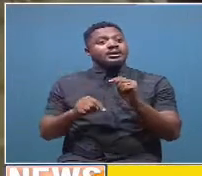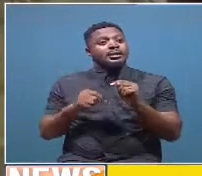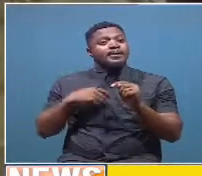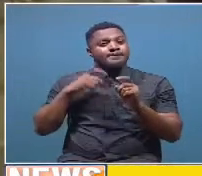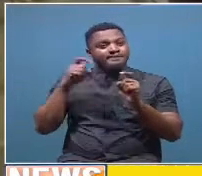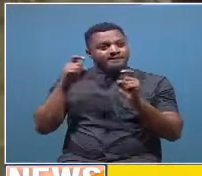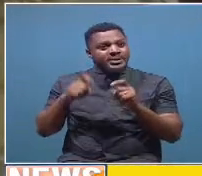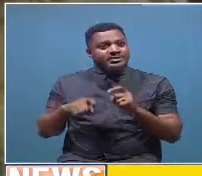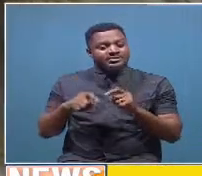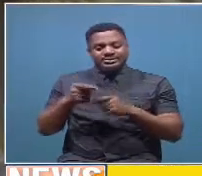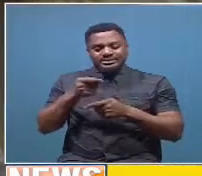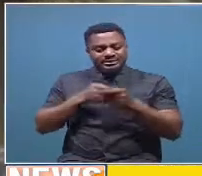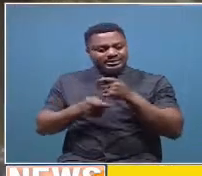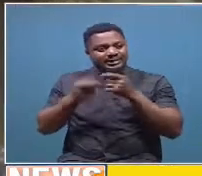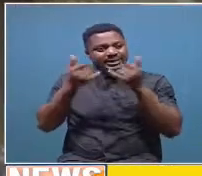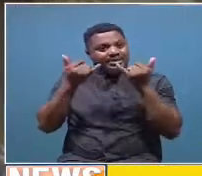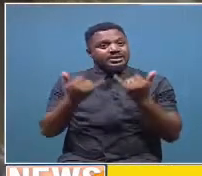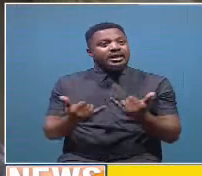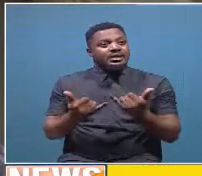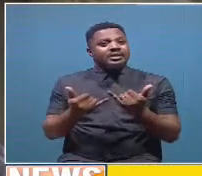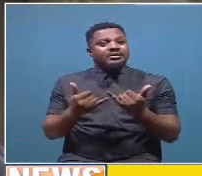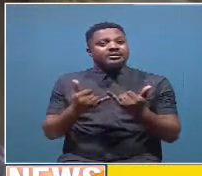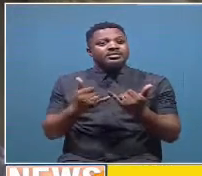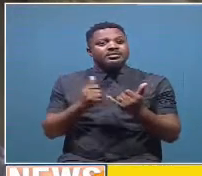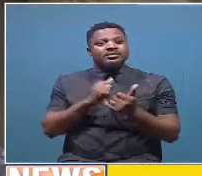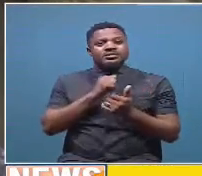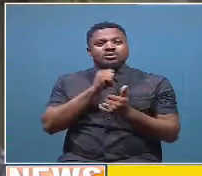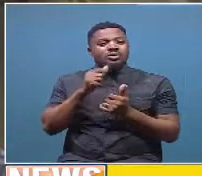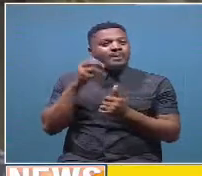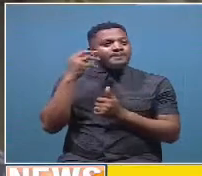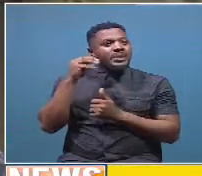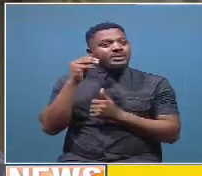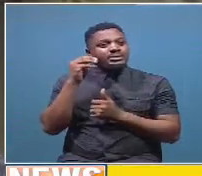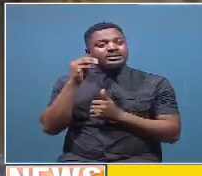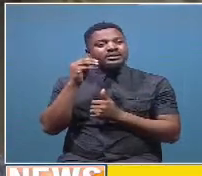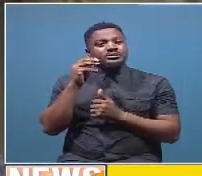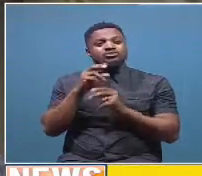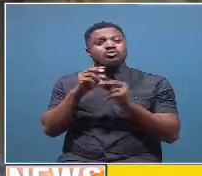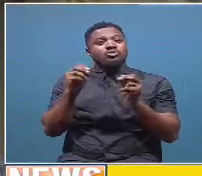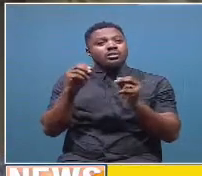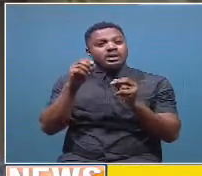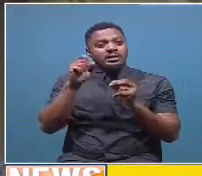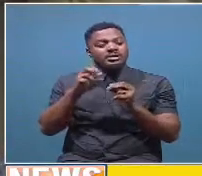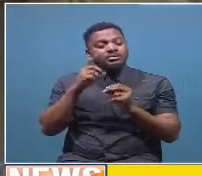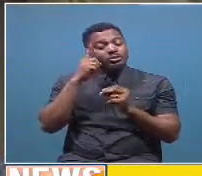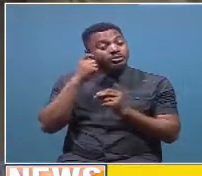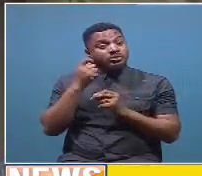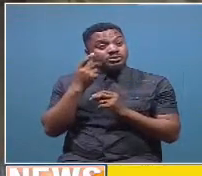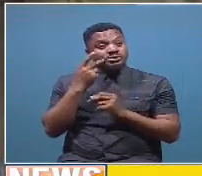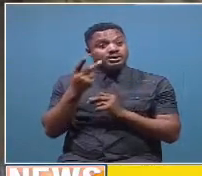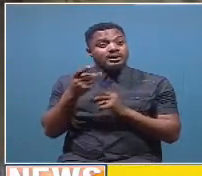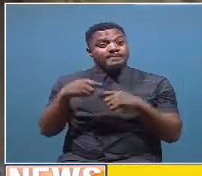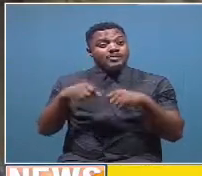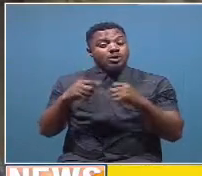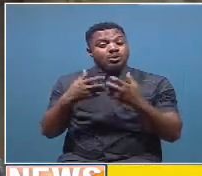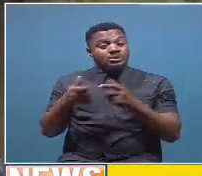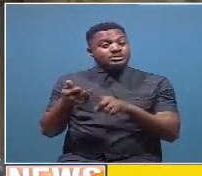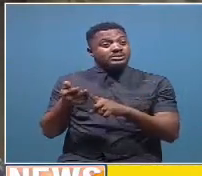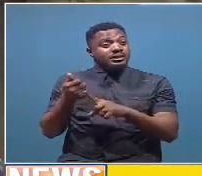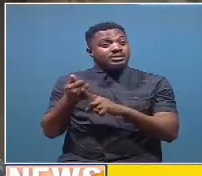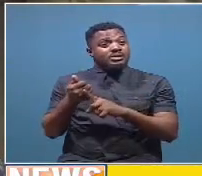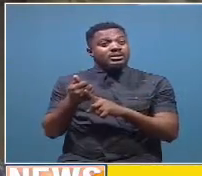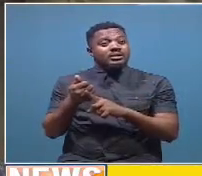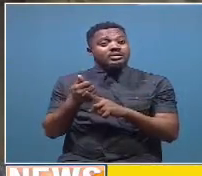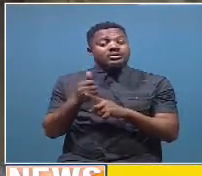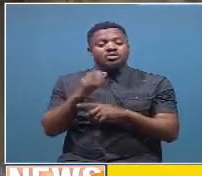to replace it now, not with metal or steel plate, because the motorway itself is